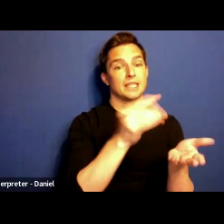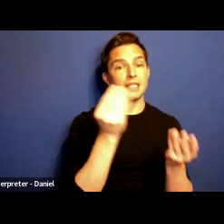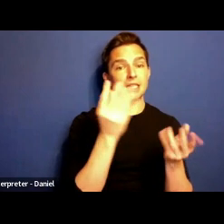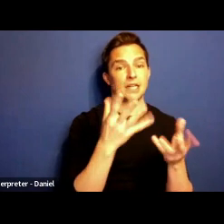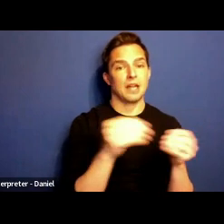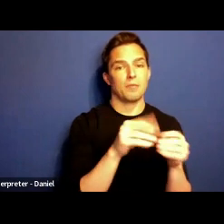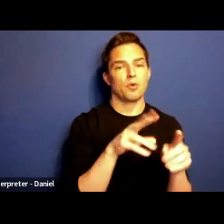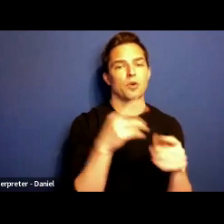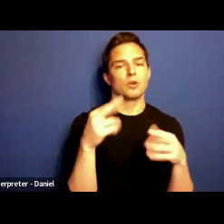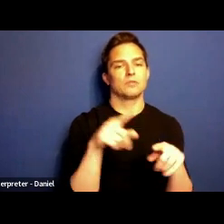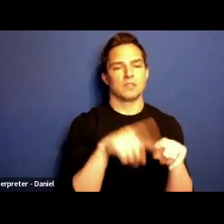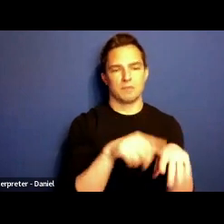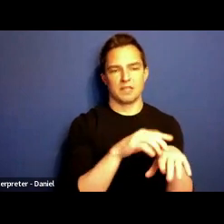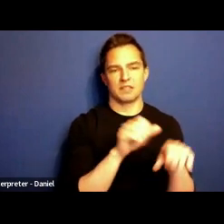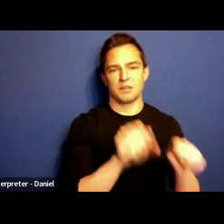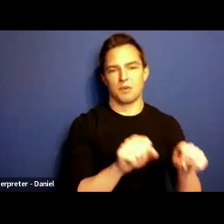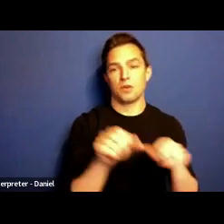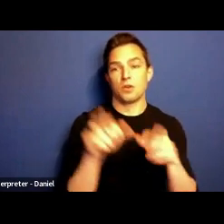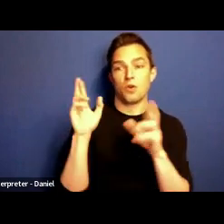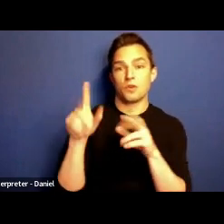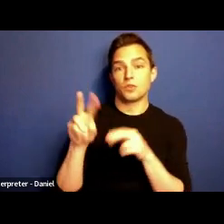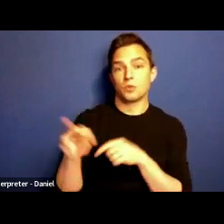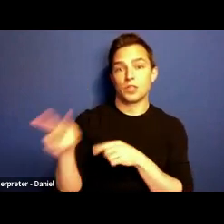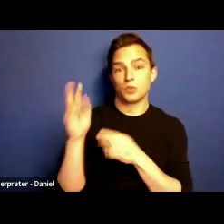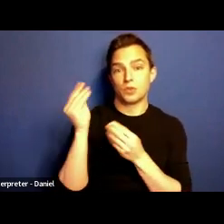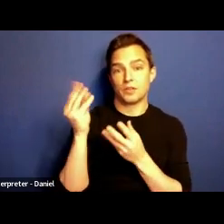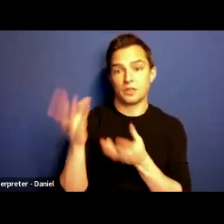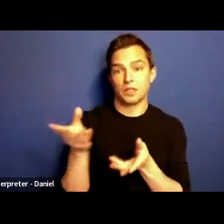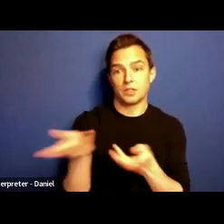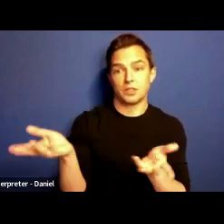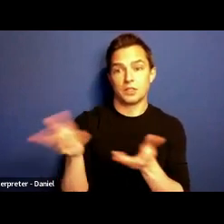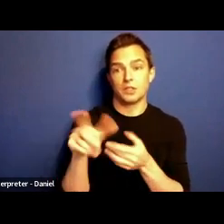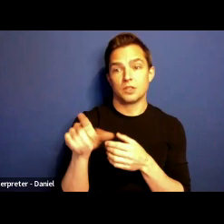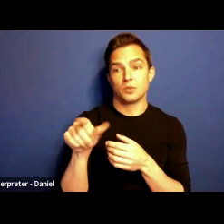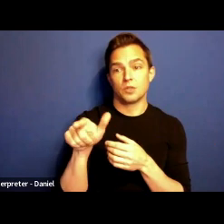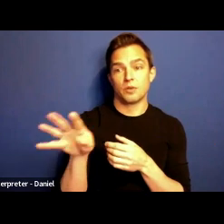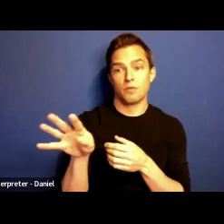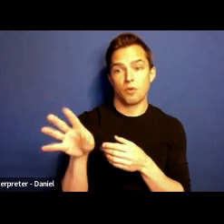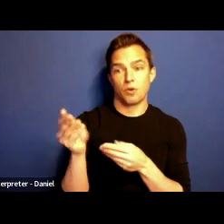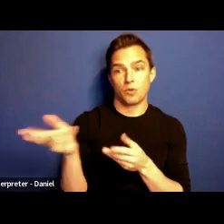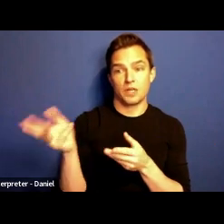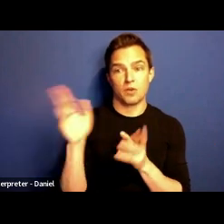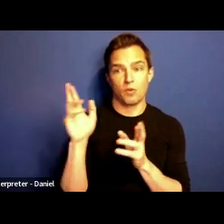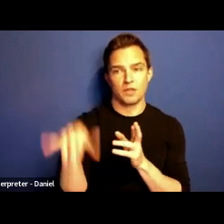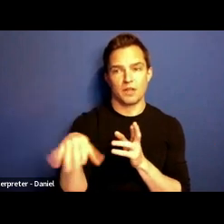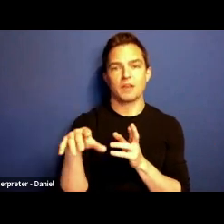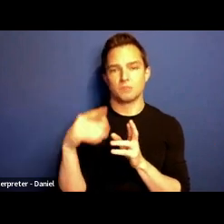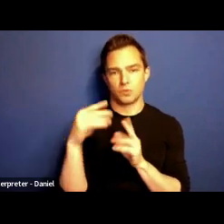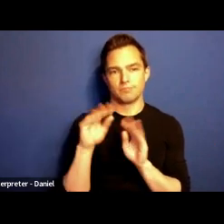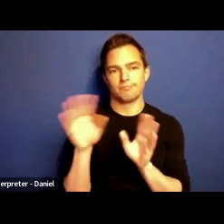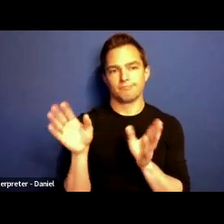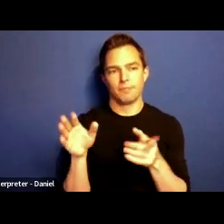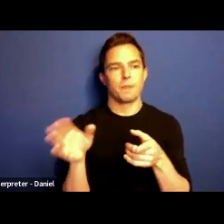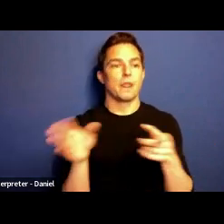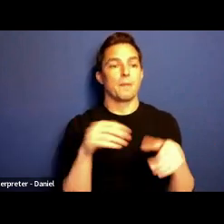more reliable, and then hopefully the 22 data as soon as it's out, and 24 when they do that. But what we see for